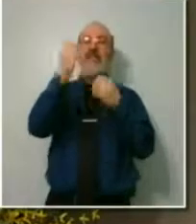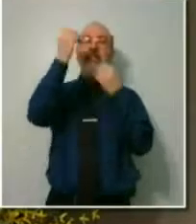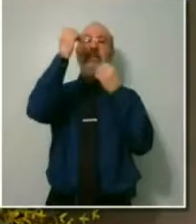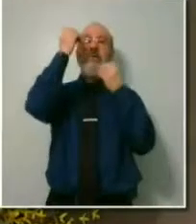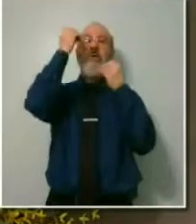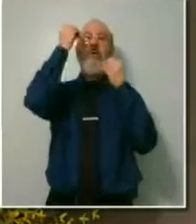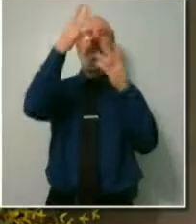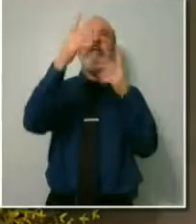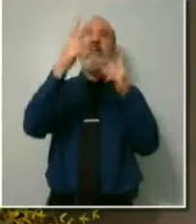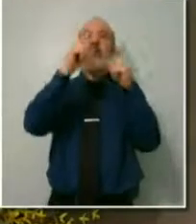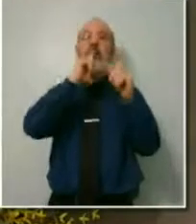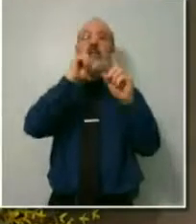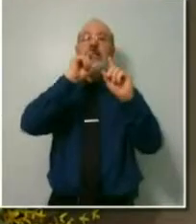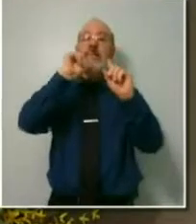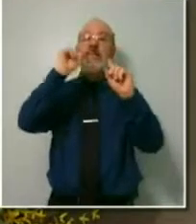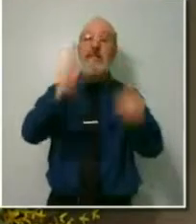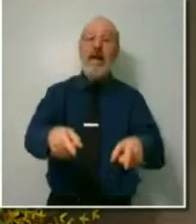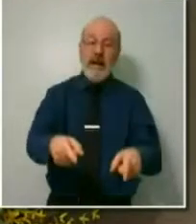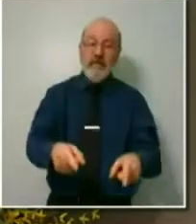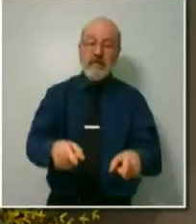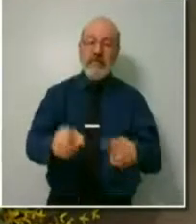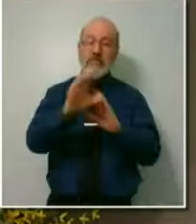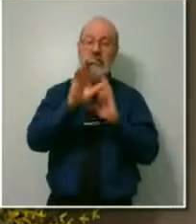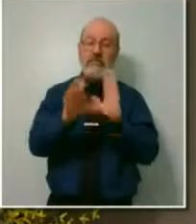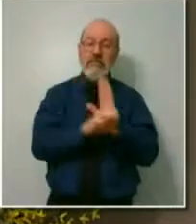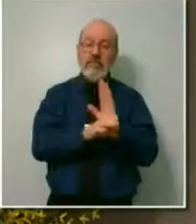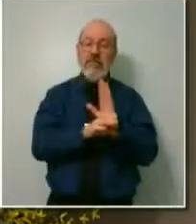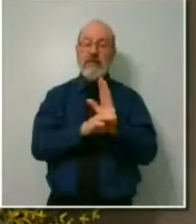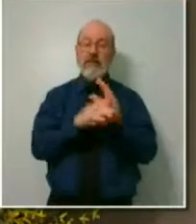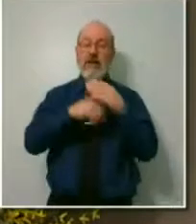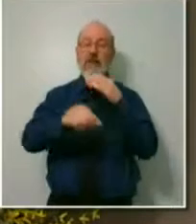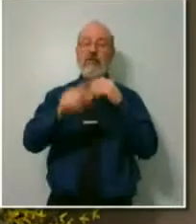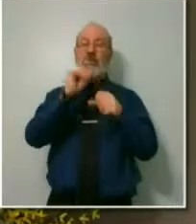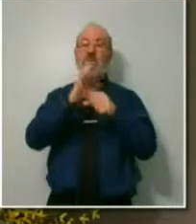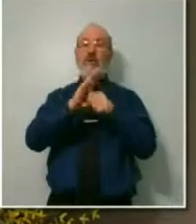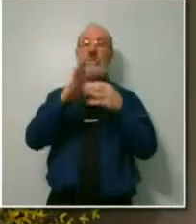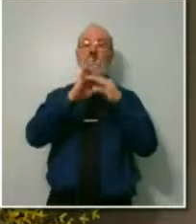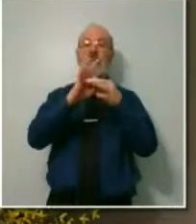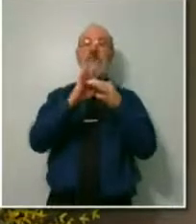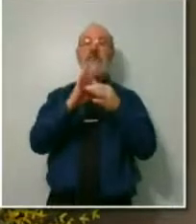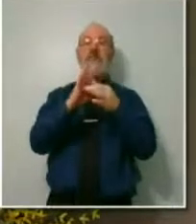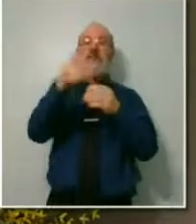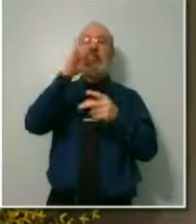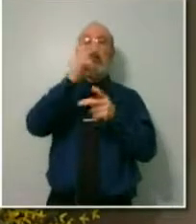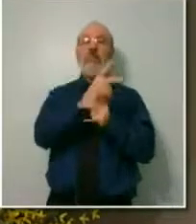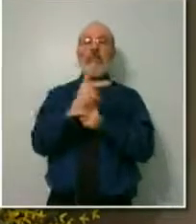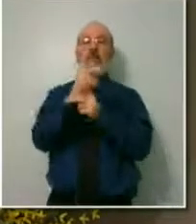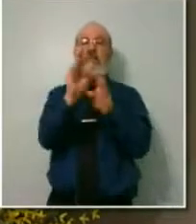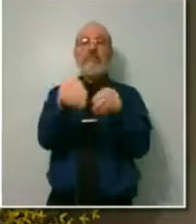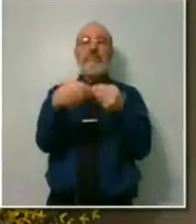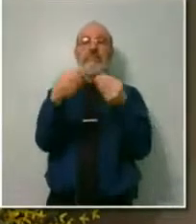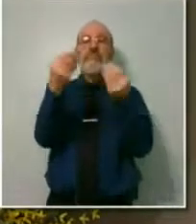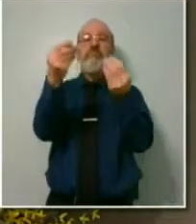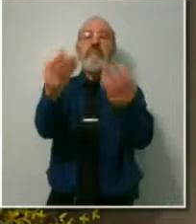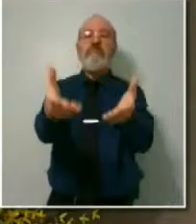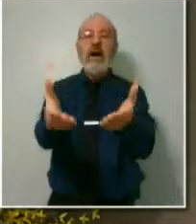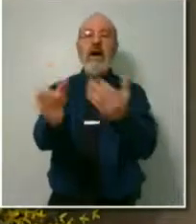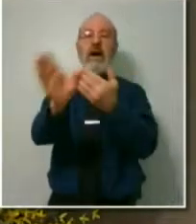commands, under the covenant relationship, he would care for them, he would provide for them, he would protect